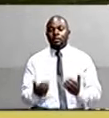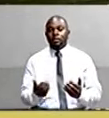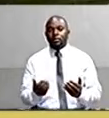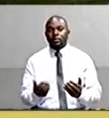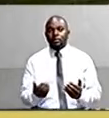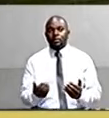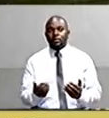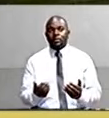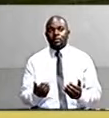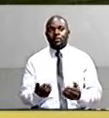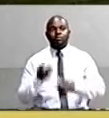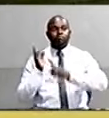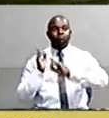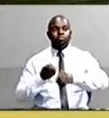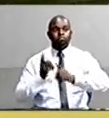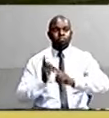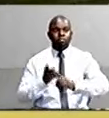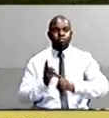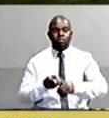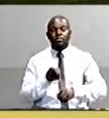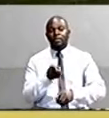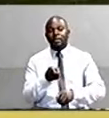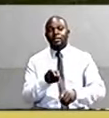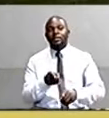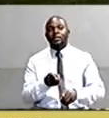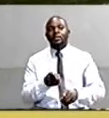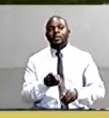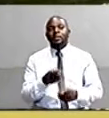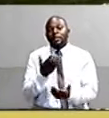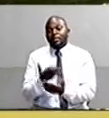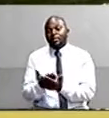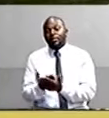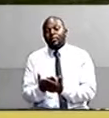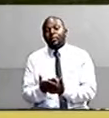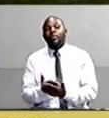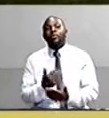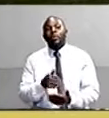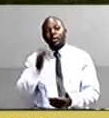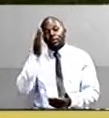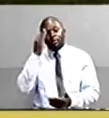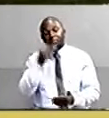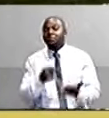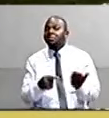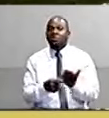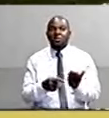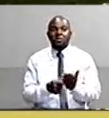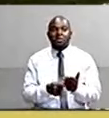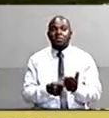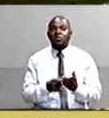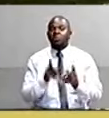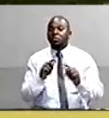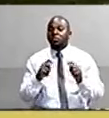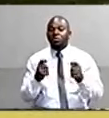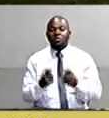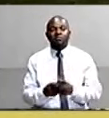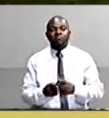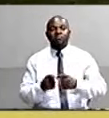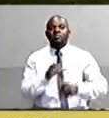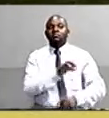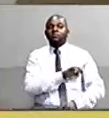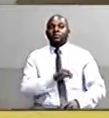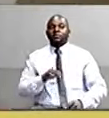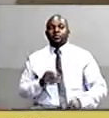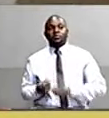Now, as a backlash to that inquiry that we made, the technical team seems to be shunning the authority